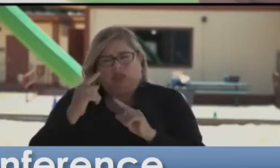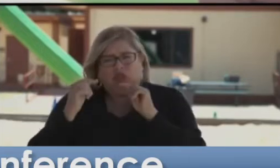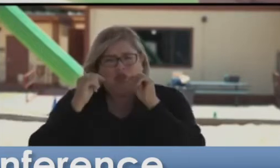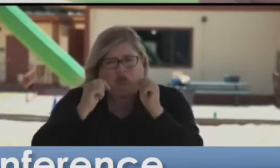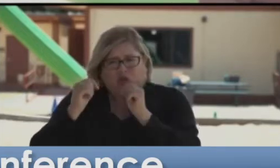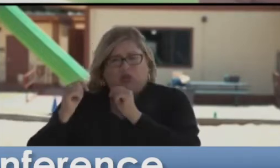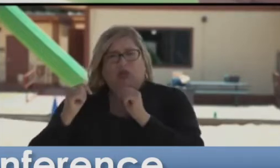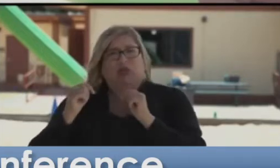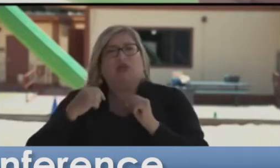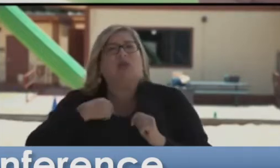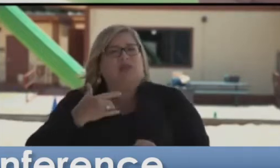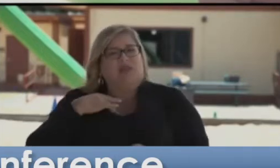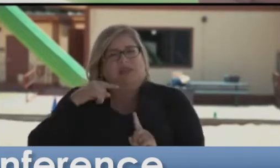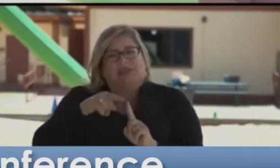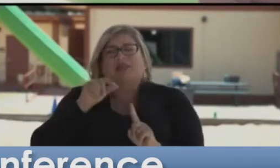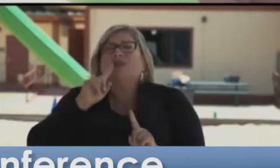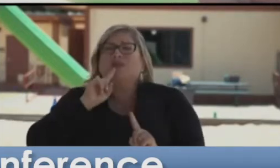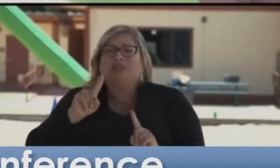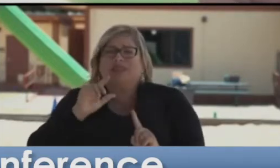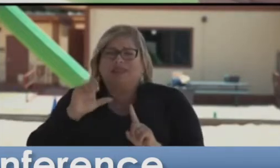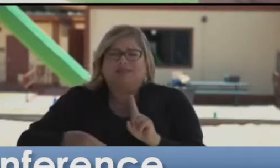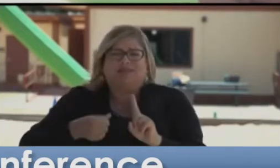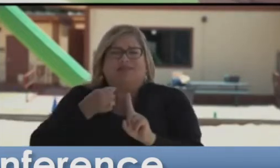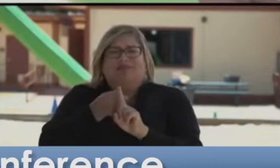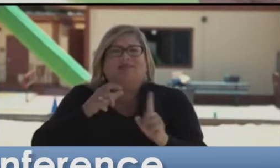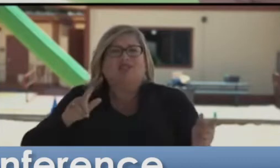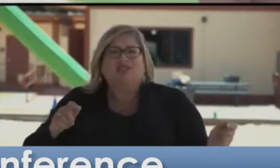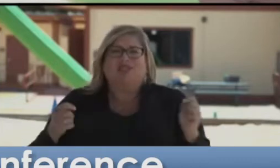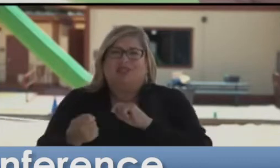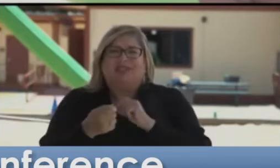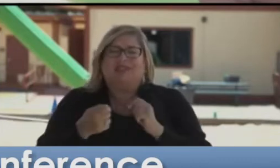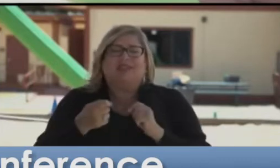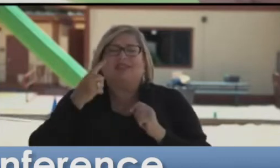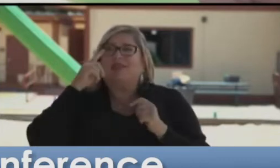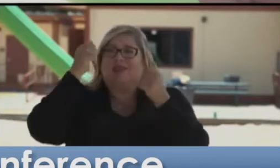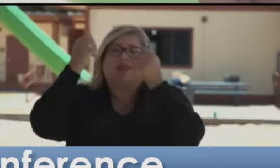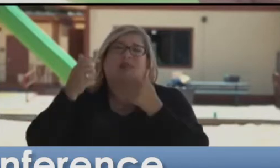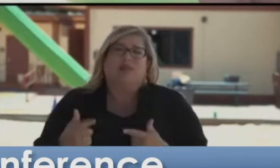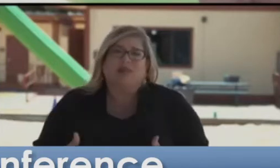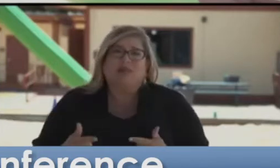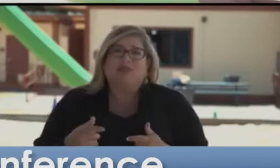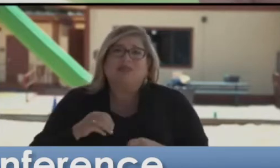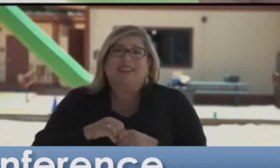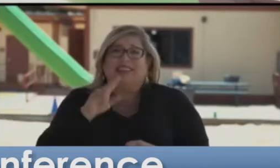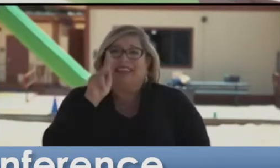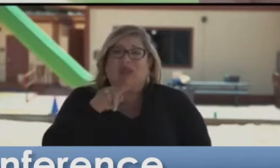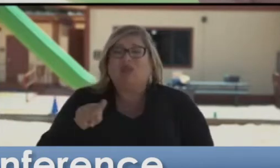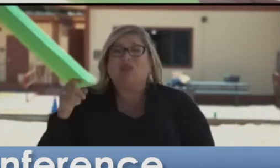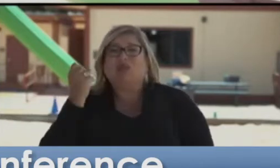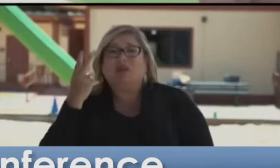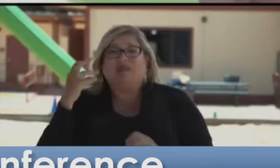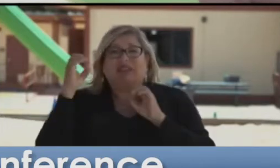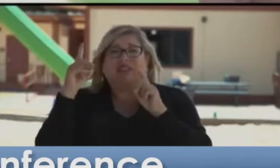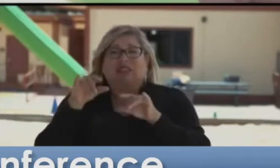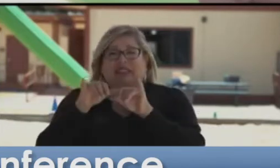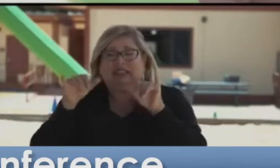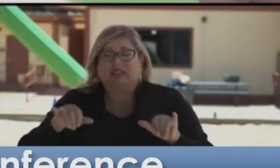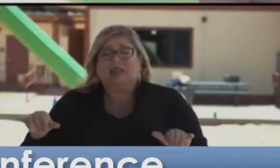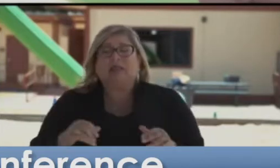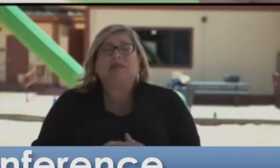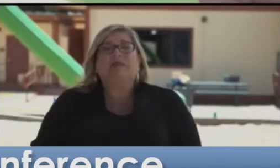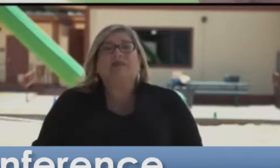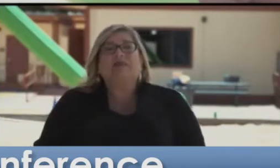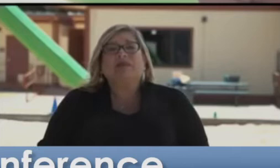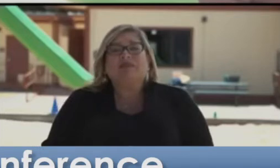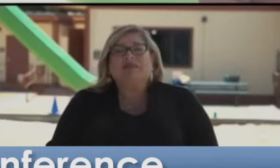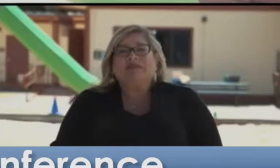that we think can make a real impact across the spectrum in our K through 12 education system. But I